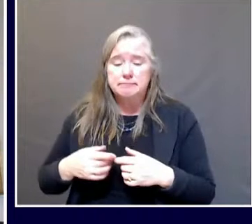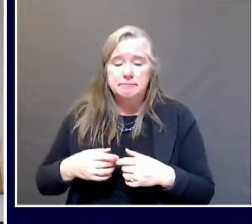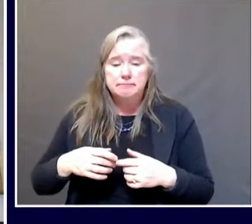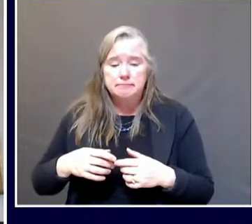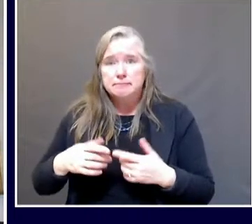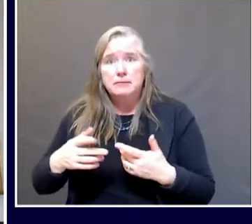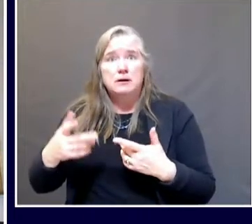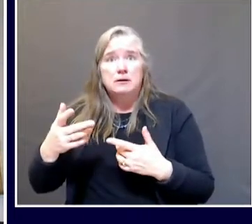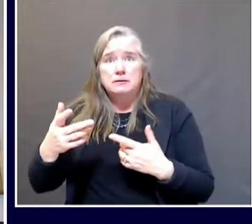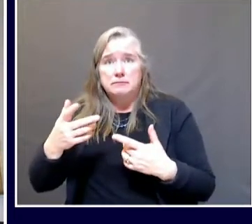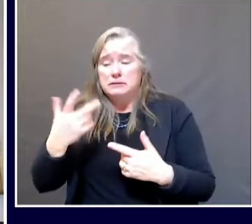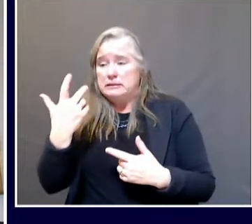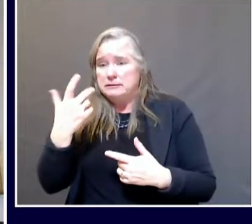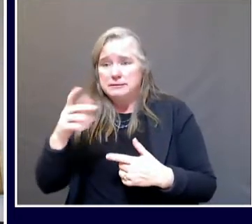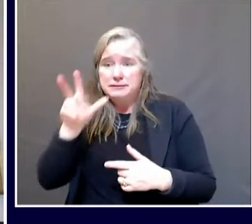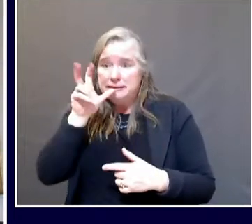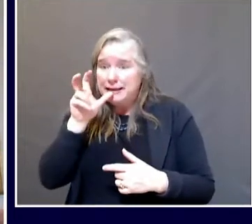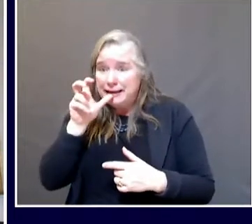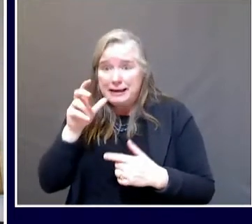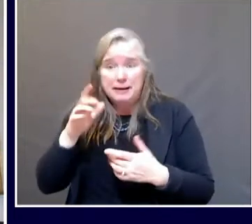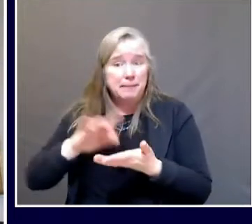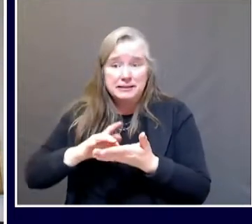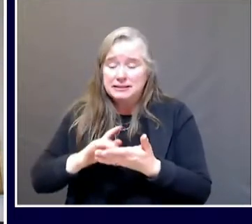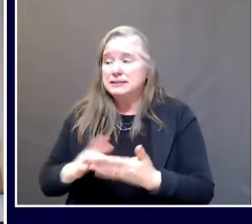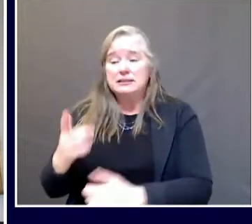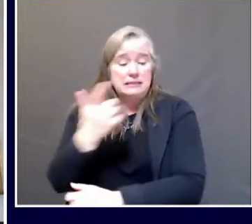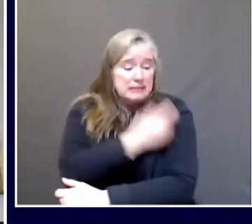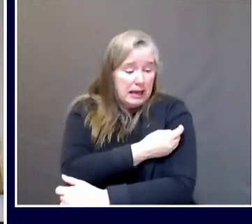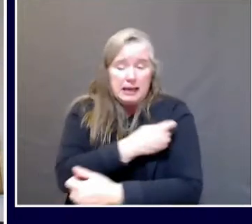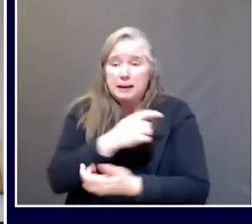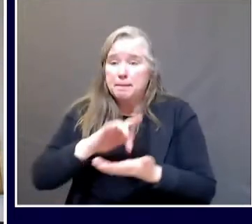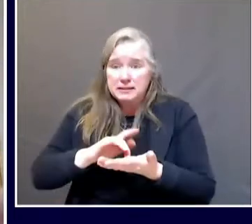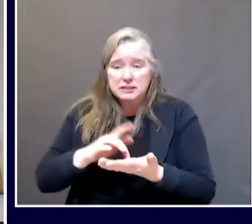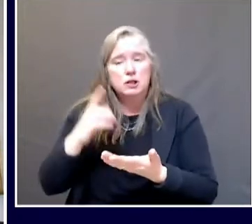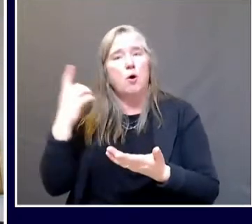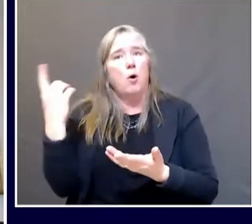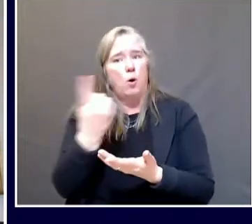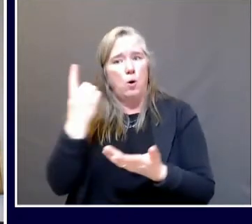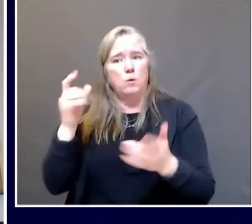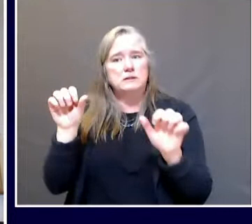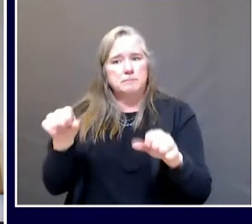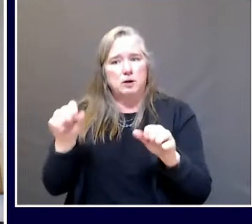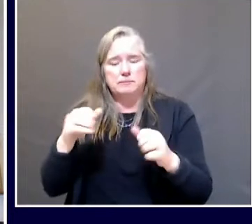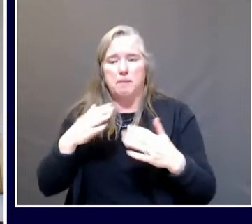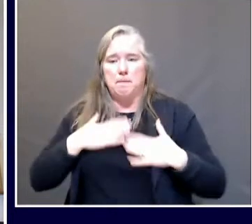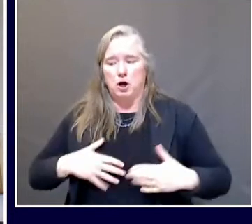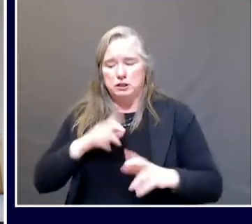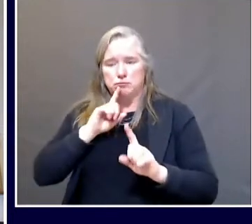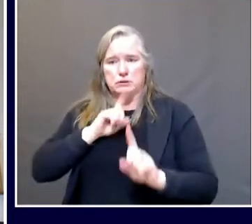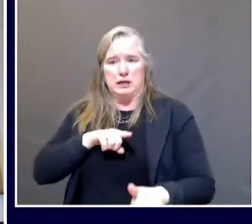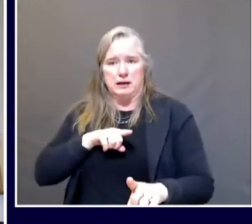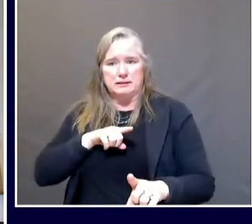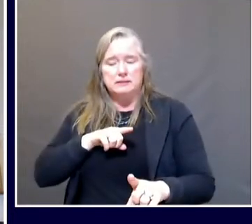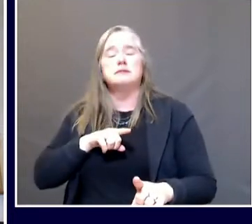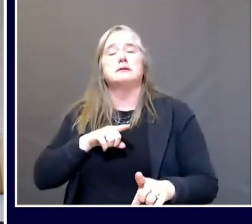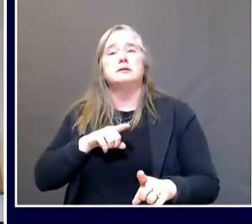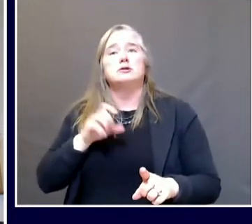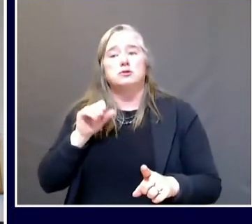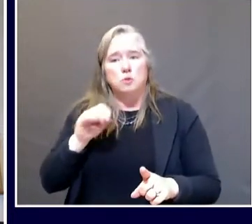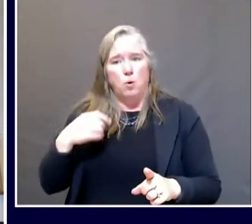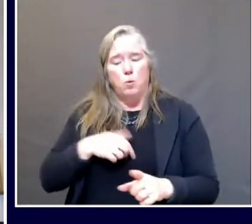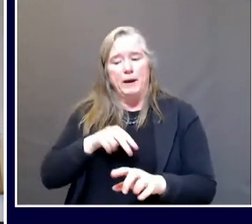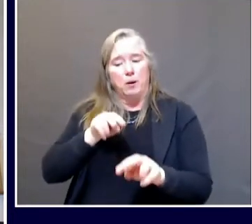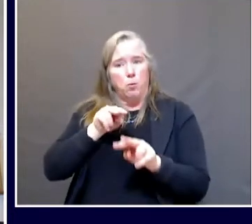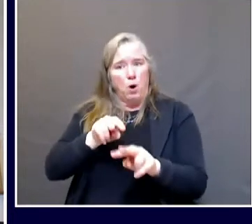gets prompt, competent care, and that it's reported to the US CDC so we can track these things in real time. Thank you very